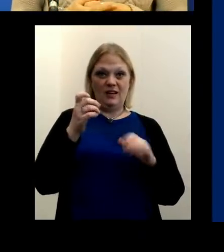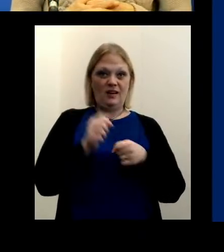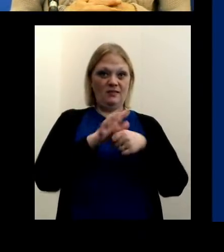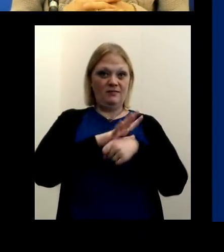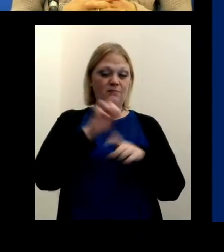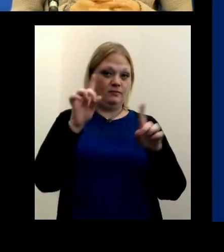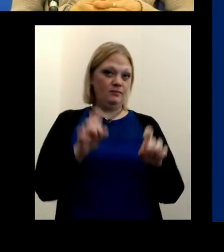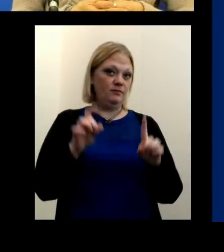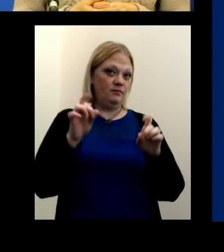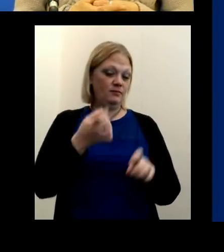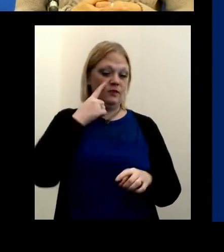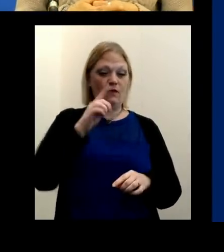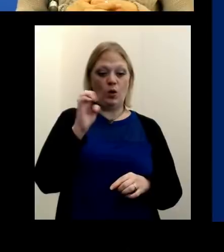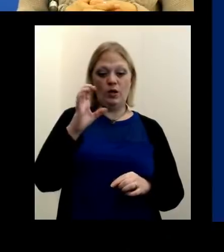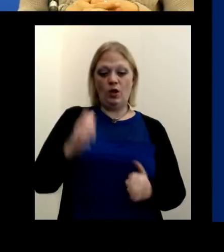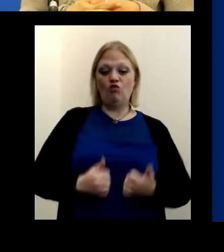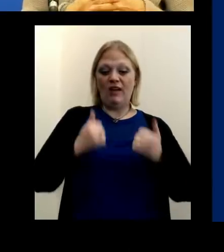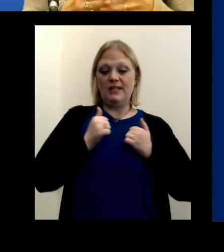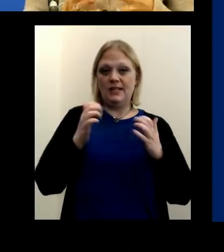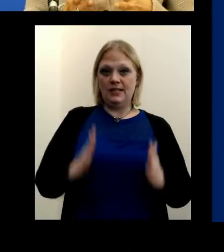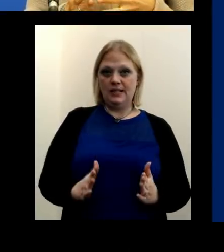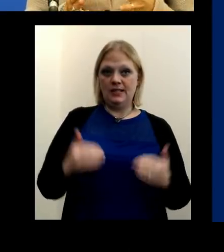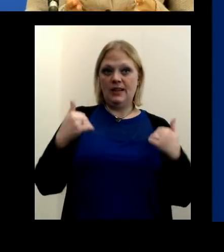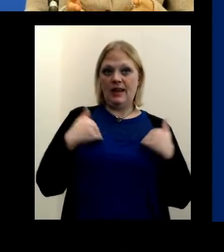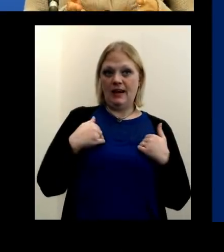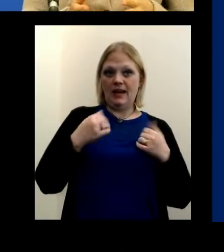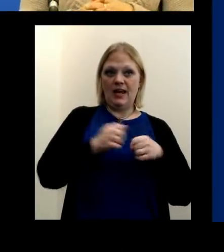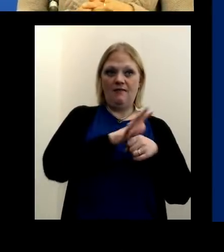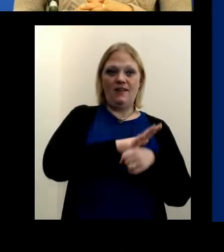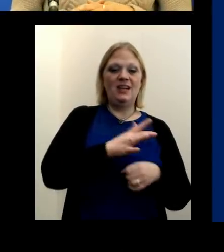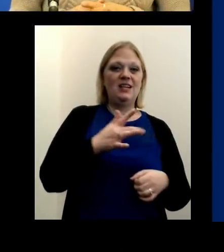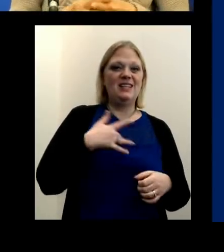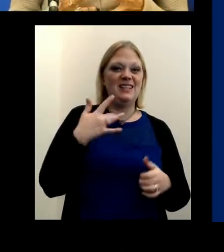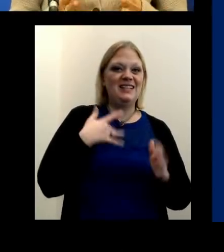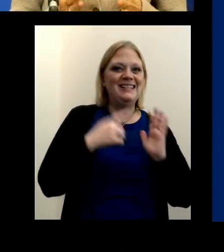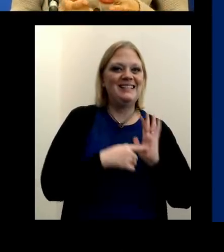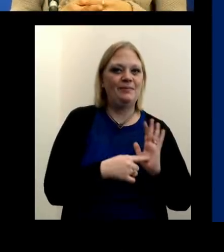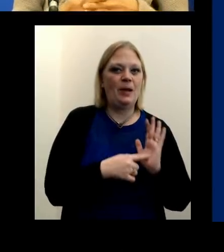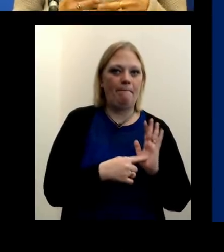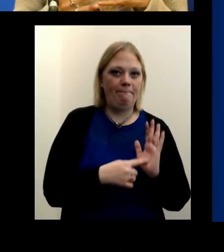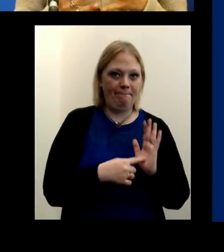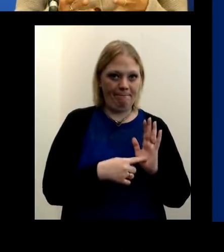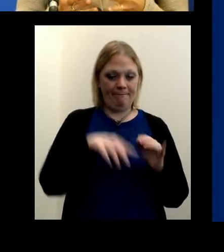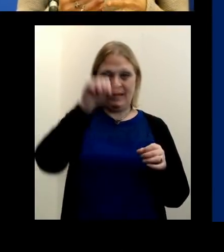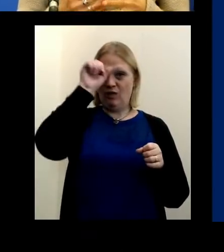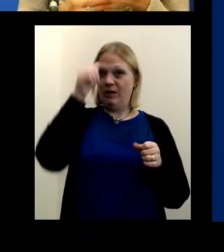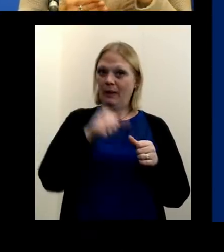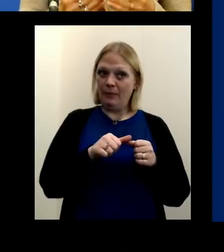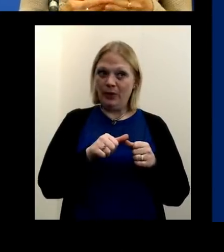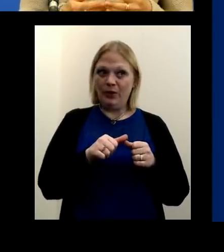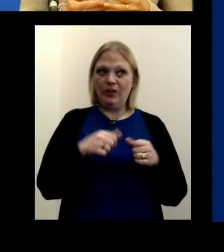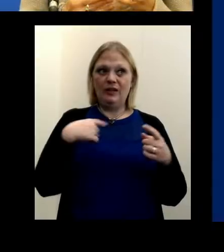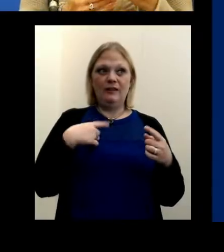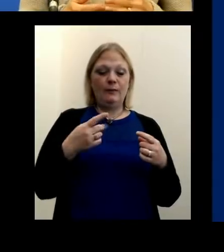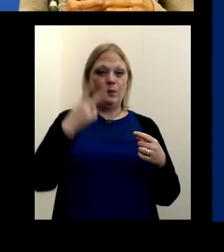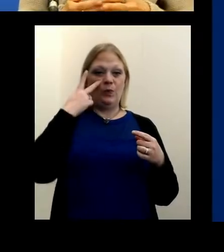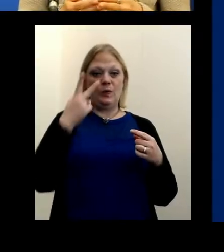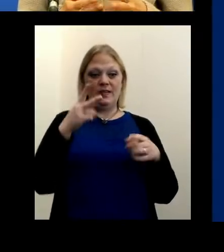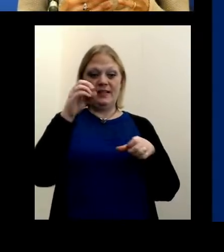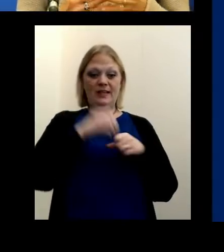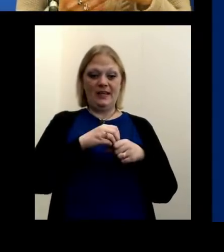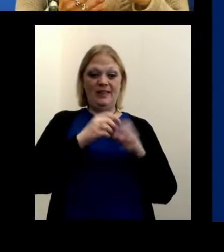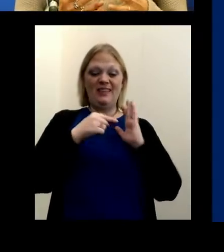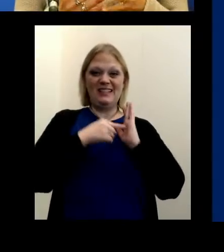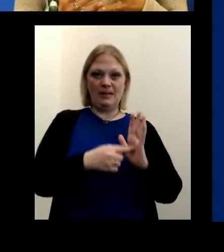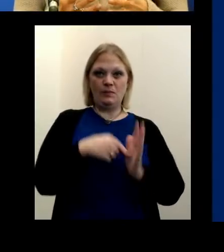testing for Erie County residents who have COVID-19 symptoms. And remember, we're seeing in our symptomatic testing